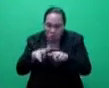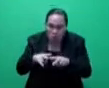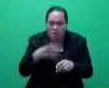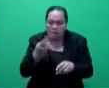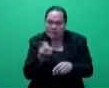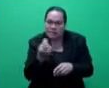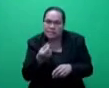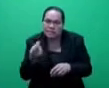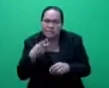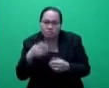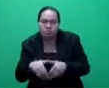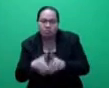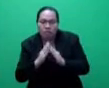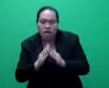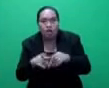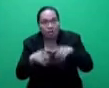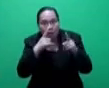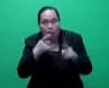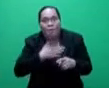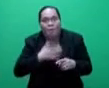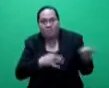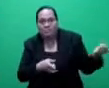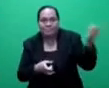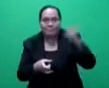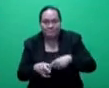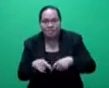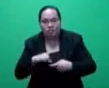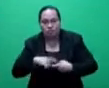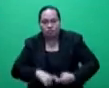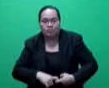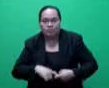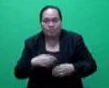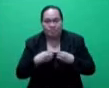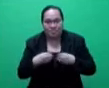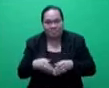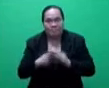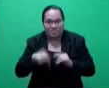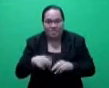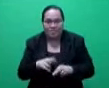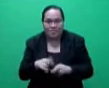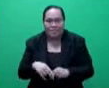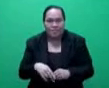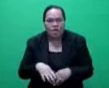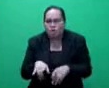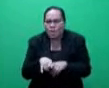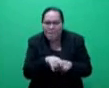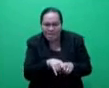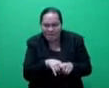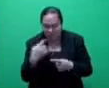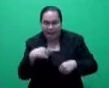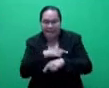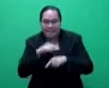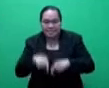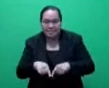for aspiring business people. For Fijians, these changes mean that there is very little hindrance from having a